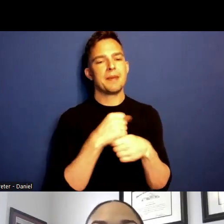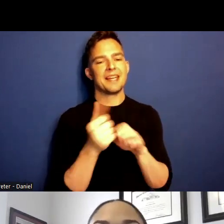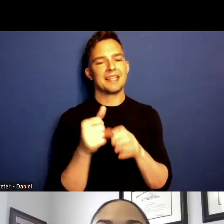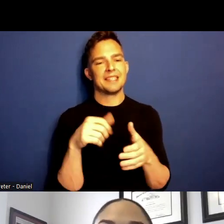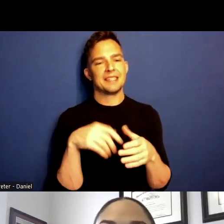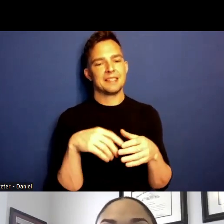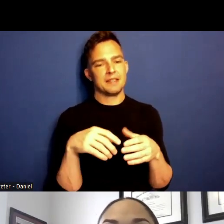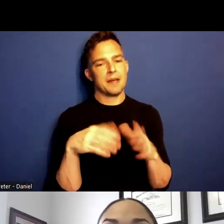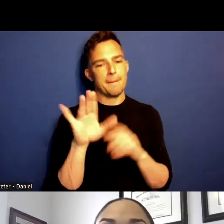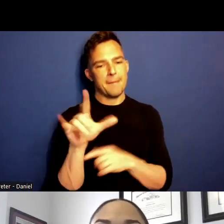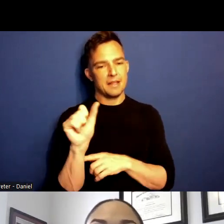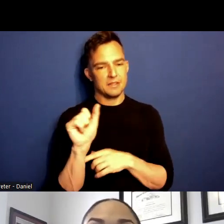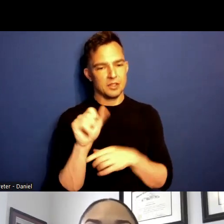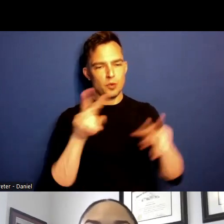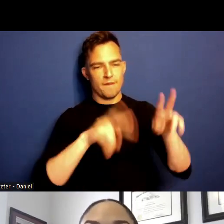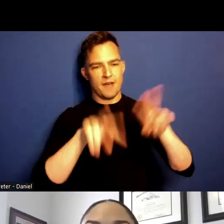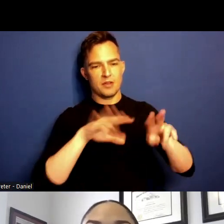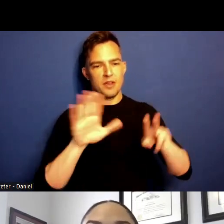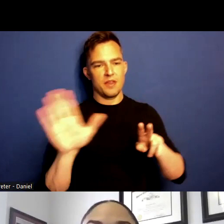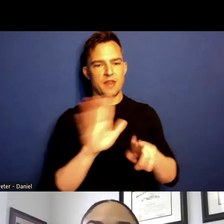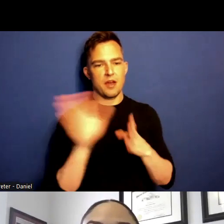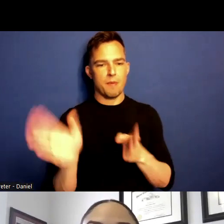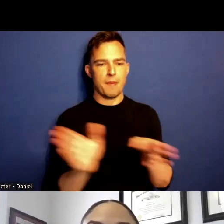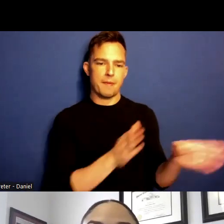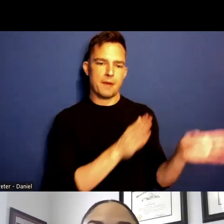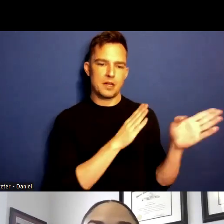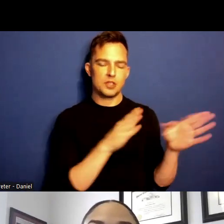begin evaluating their preparedness to implement 988.